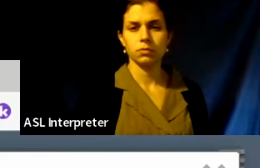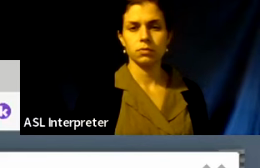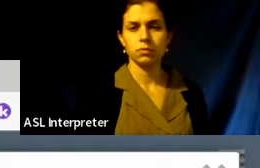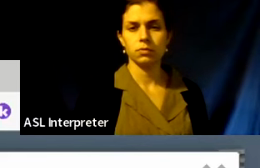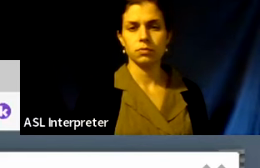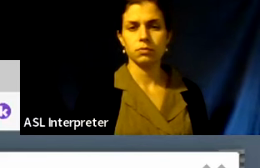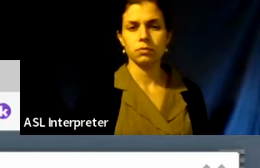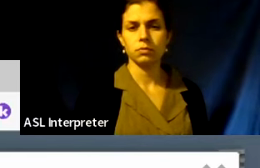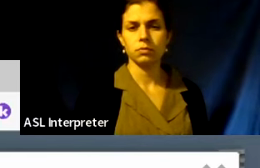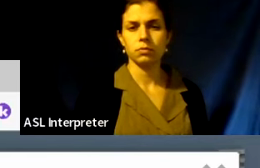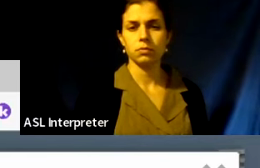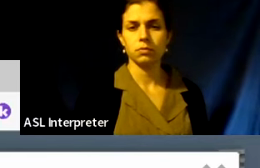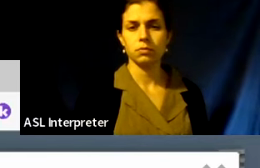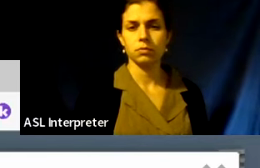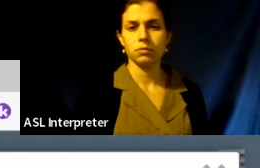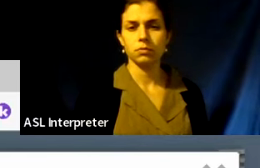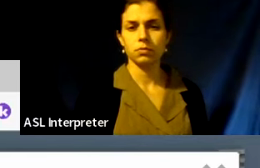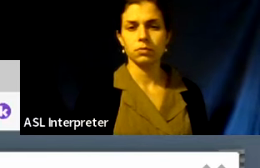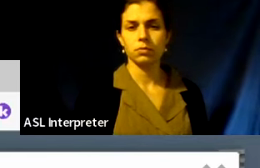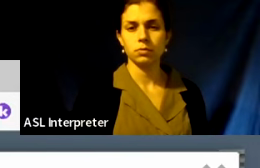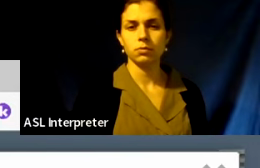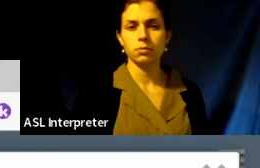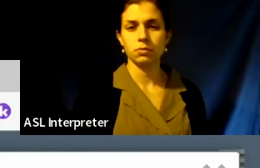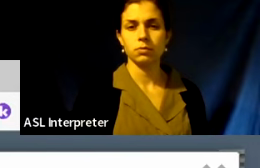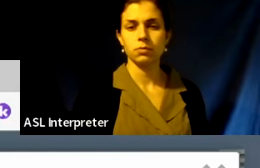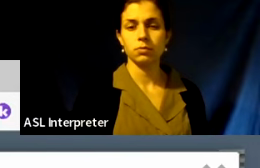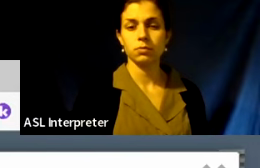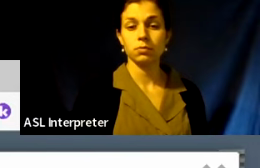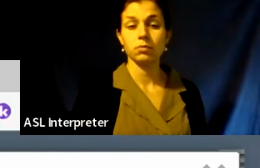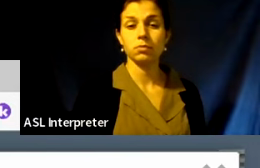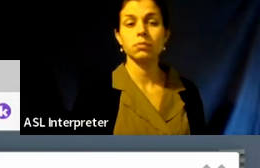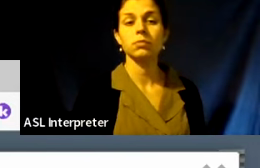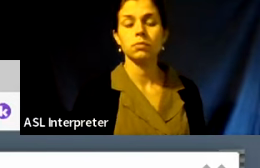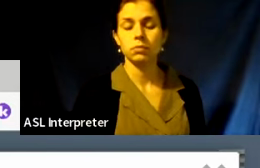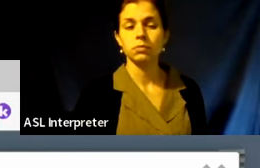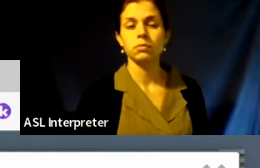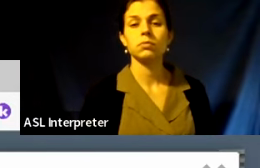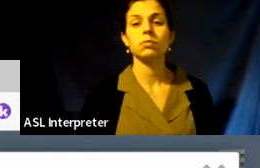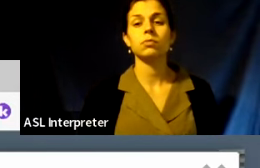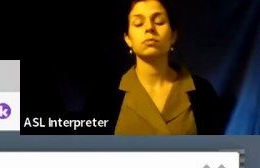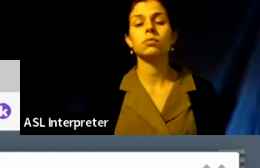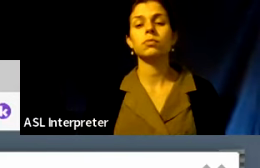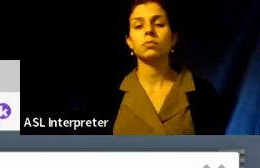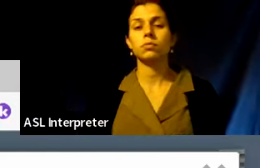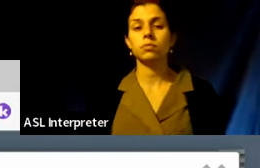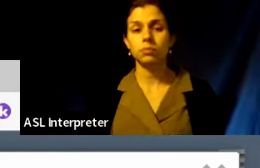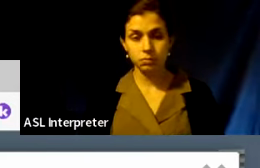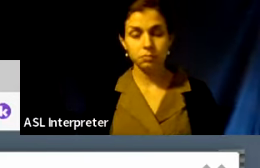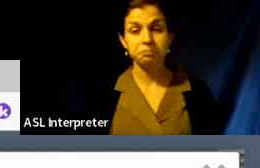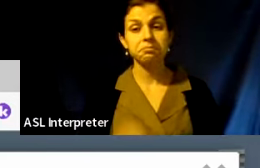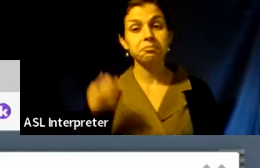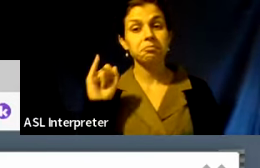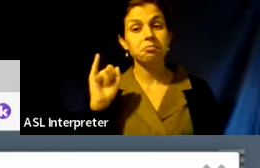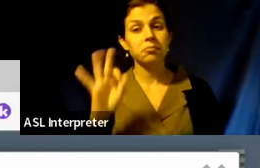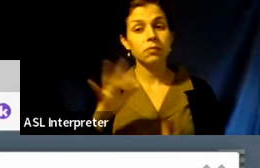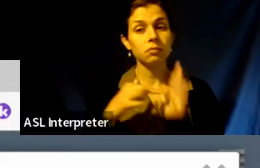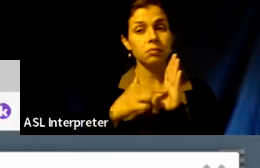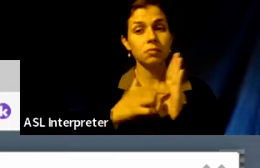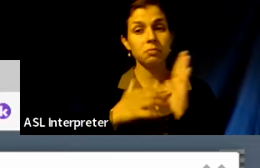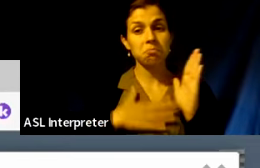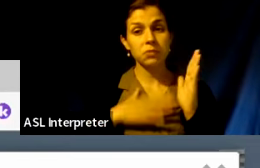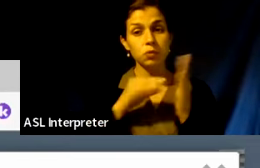The nice thing about this, if my other student was also partaking in this absence, maybe it was for a family vacation, I could